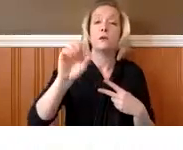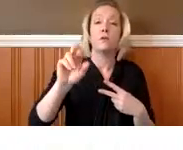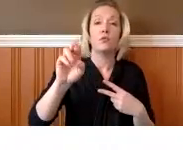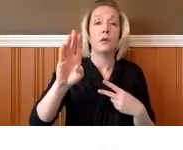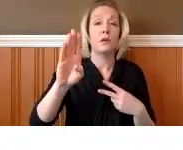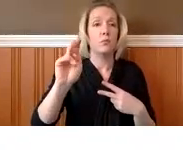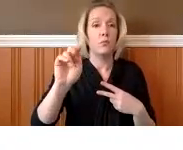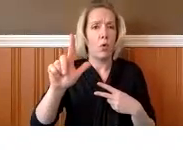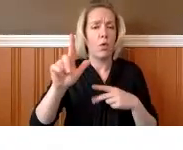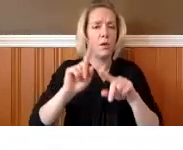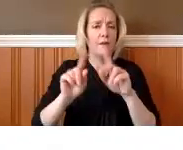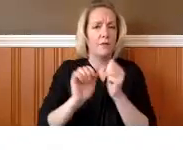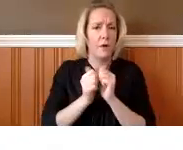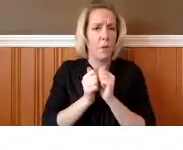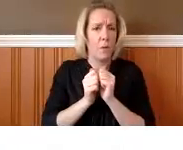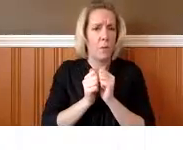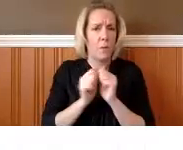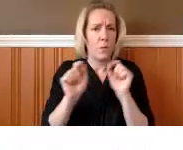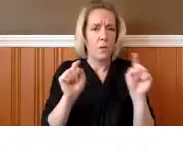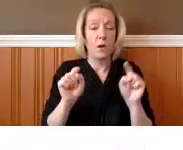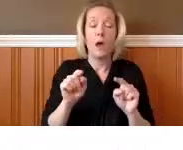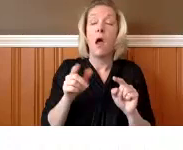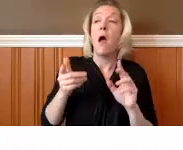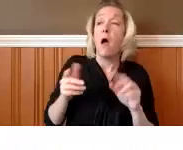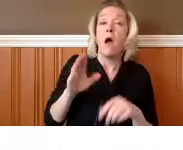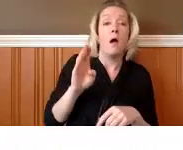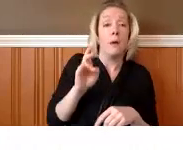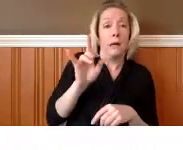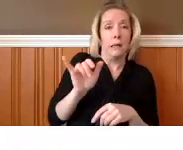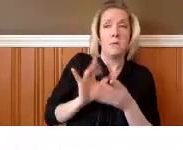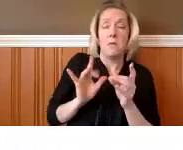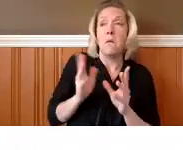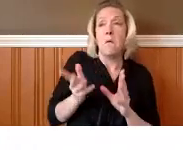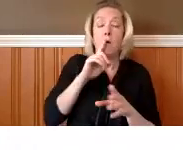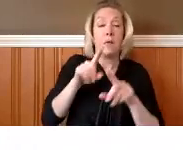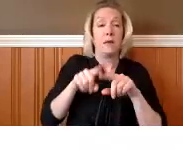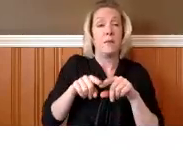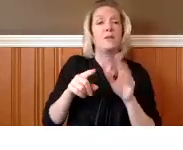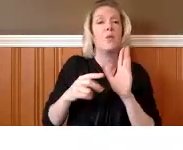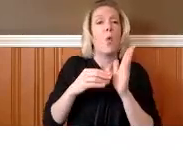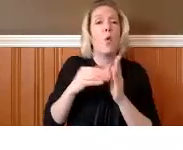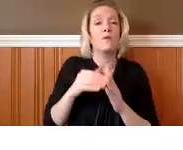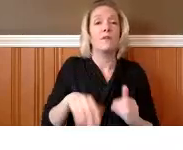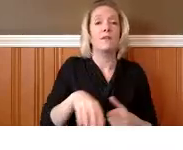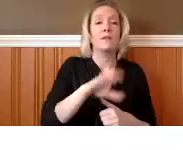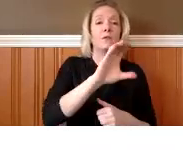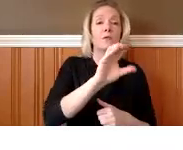I think that depends on whom you ask. Lots of times people will use those terms